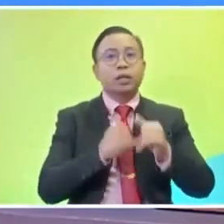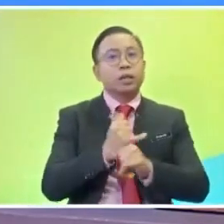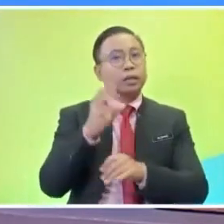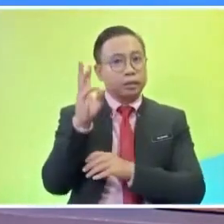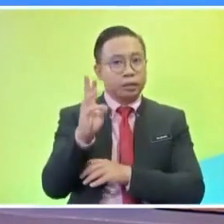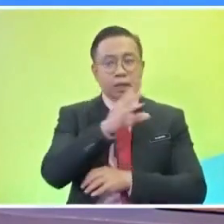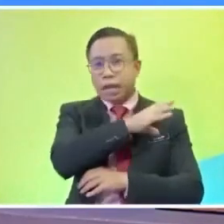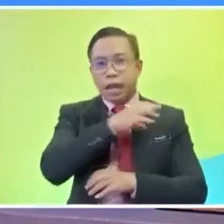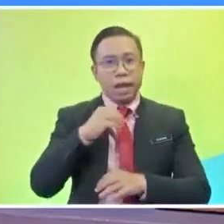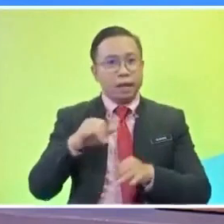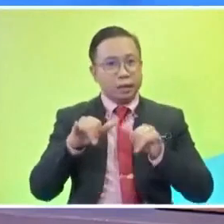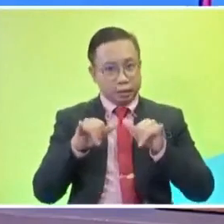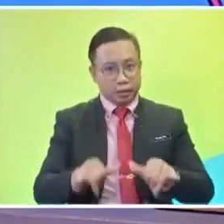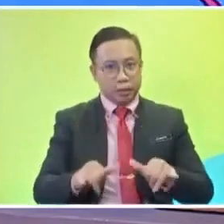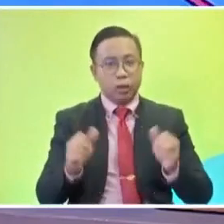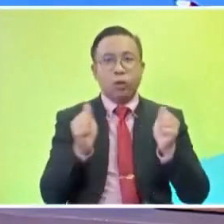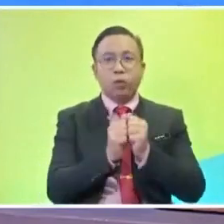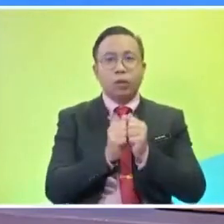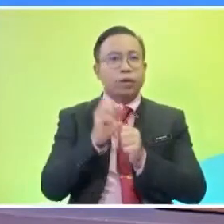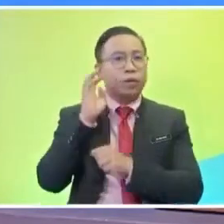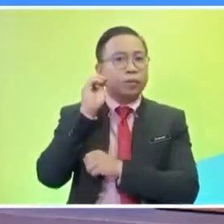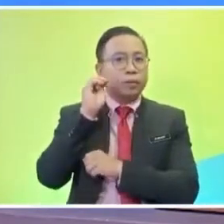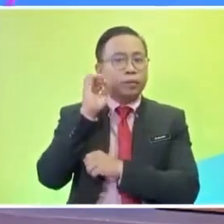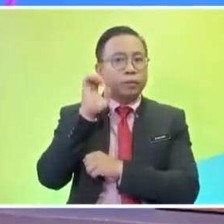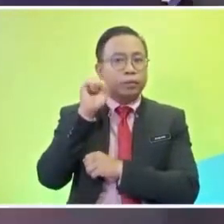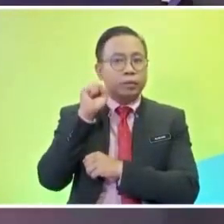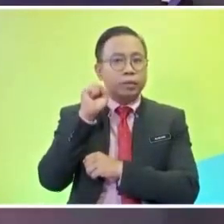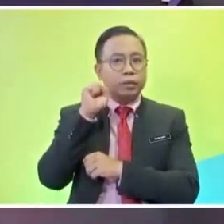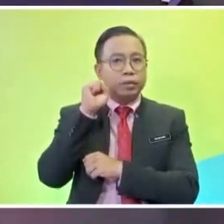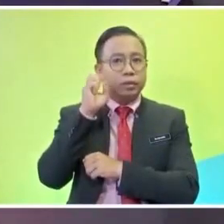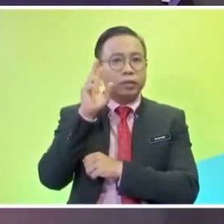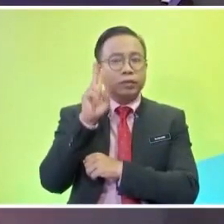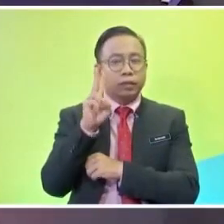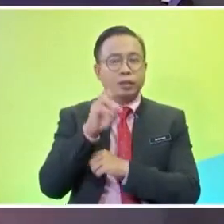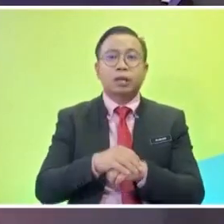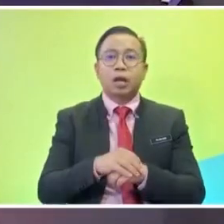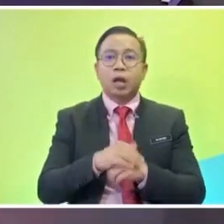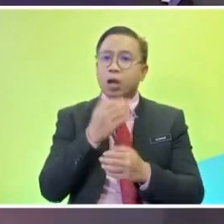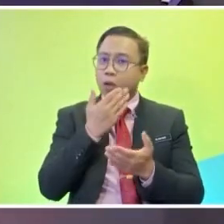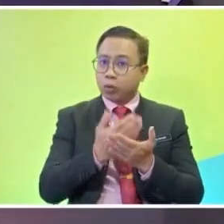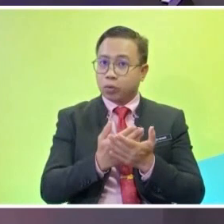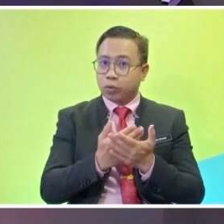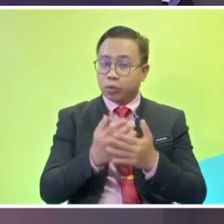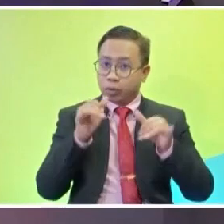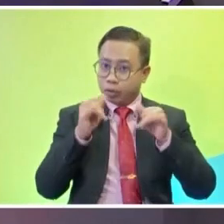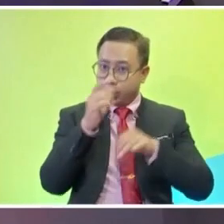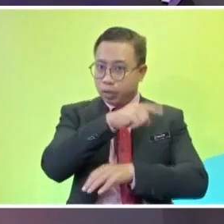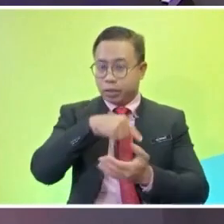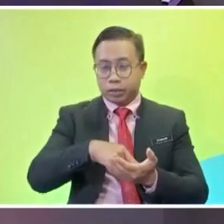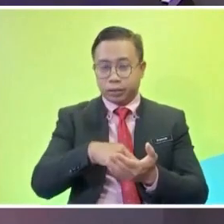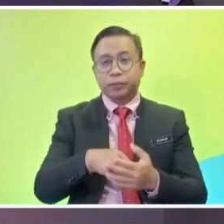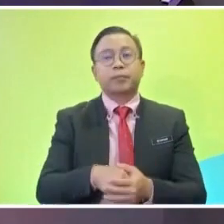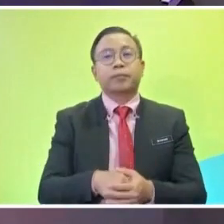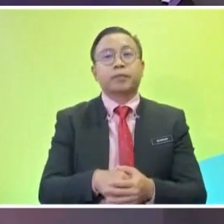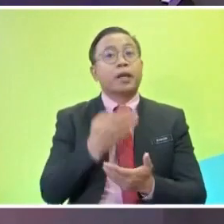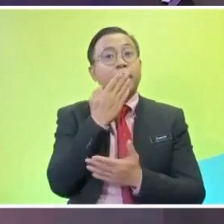6, and I'm here with Miss Sylvia. Hi, Miss Sylvia. Hello. It's so good to have you here with us again. So good to be here.